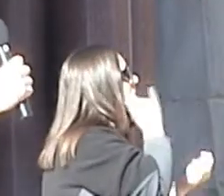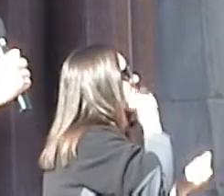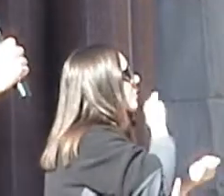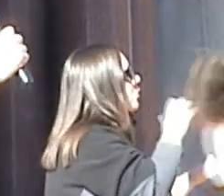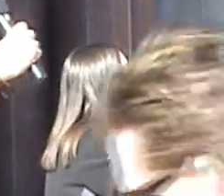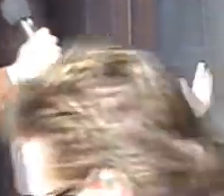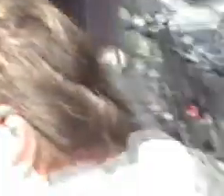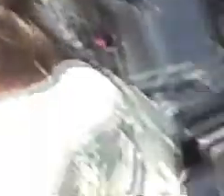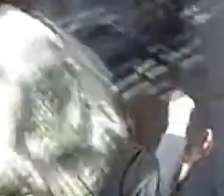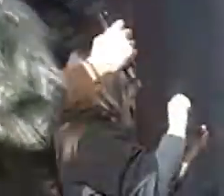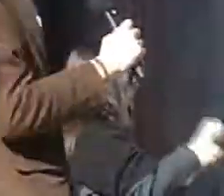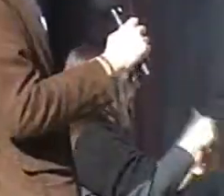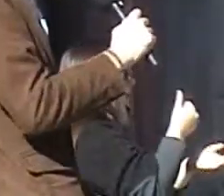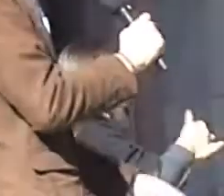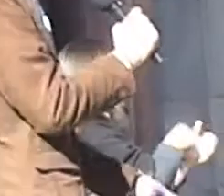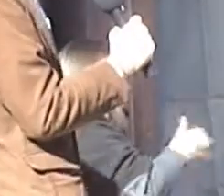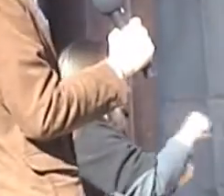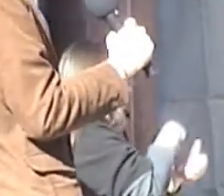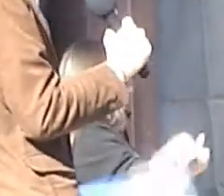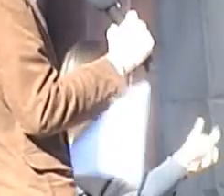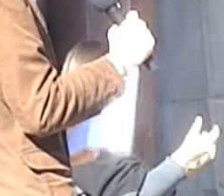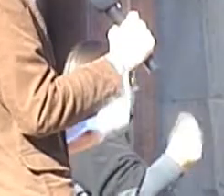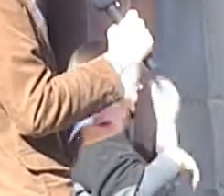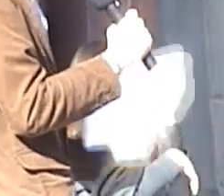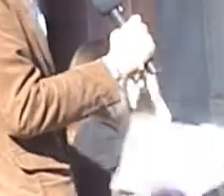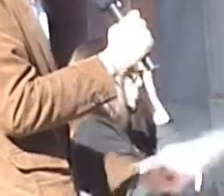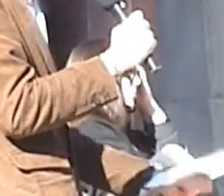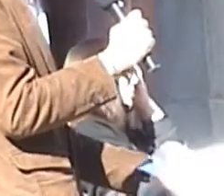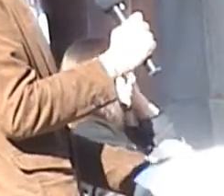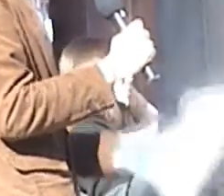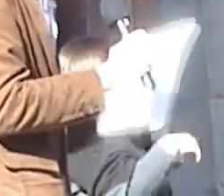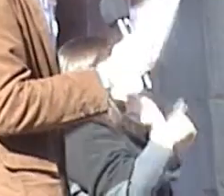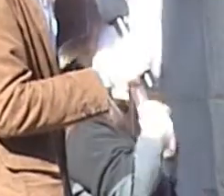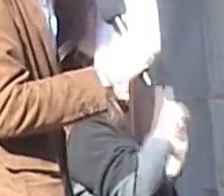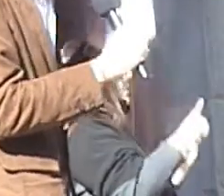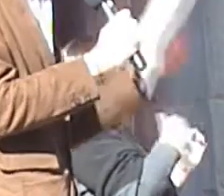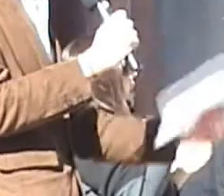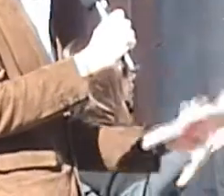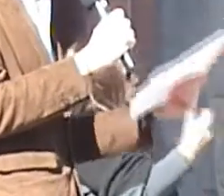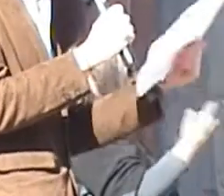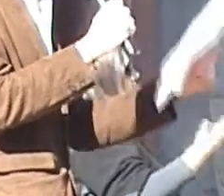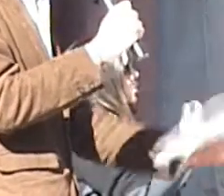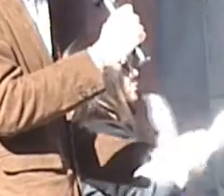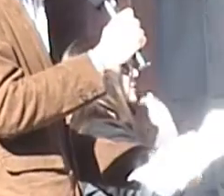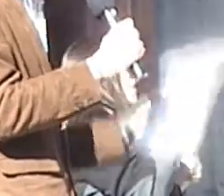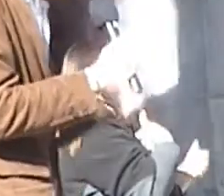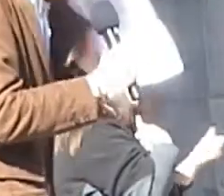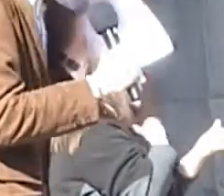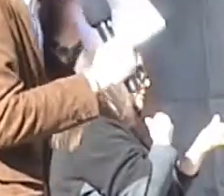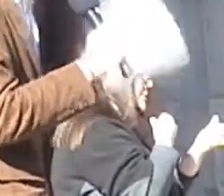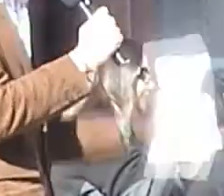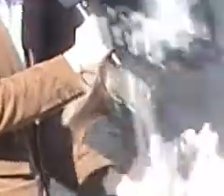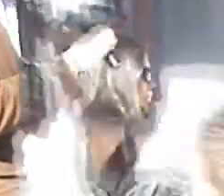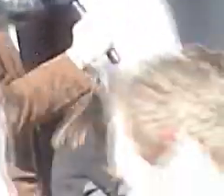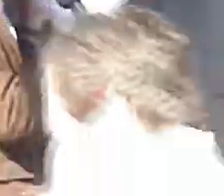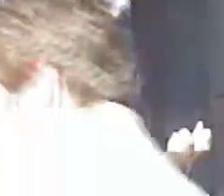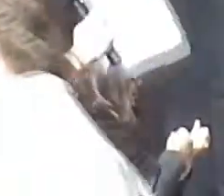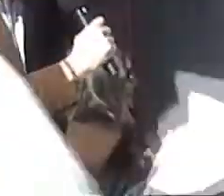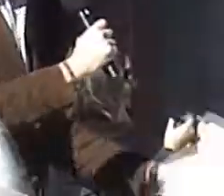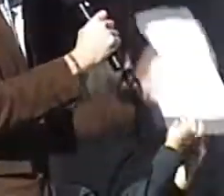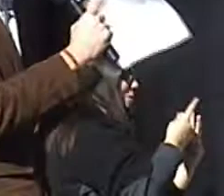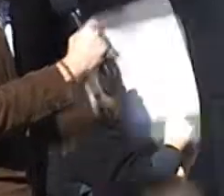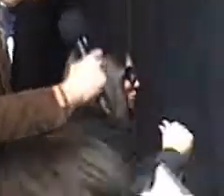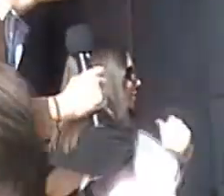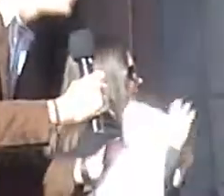they can help each other. So, I want to be here to say that I support them with all of